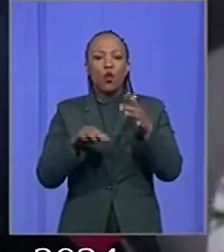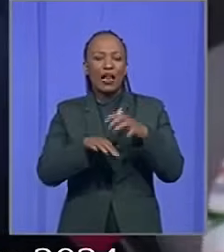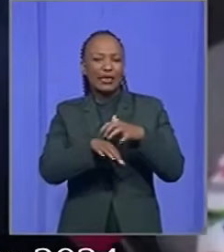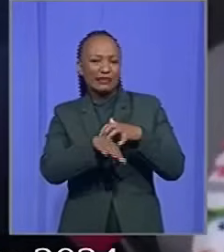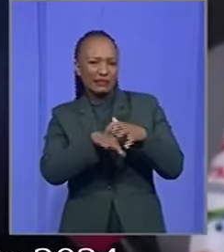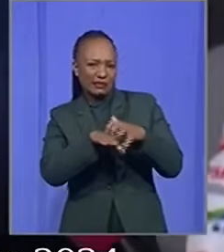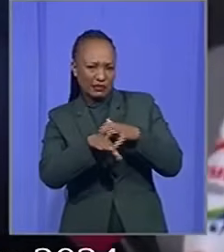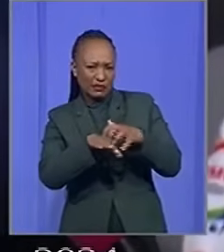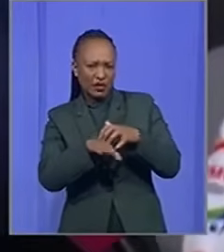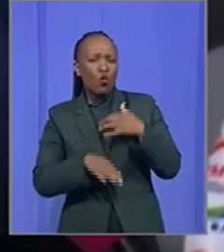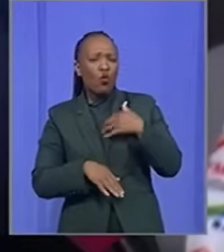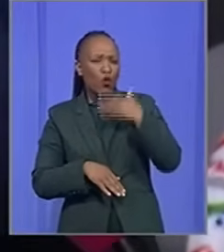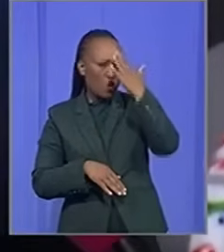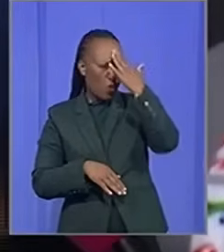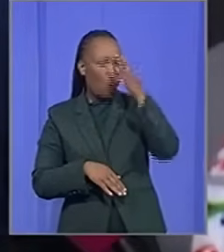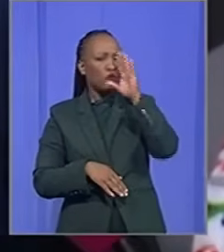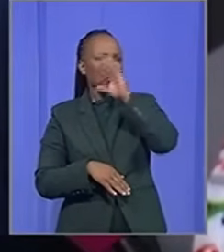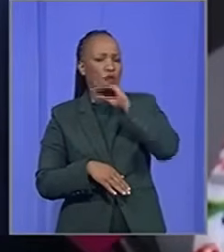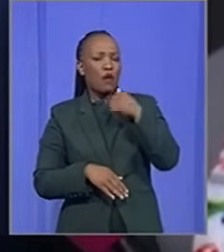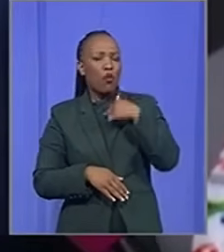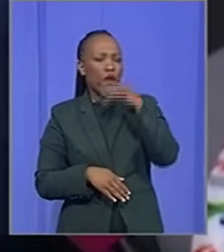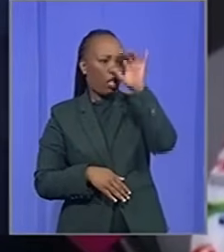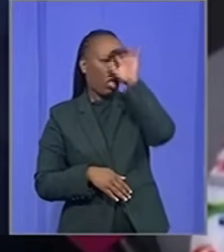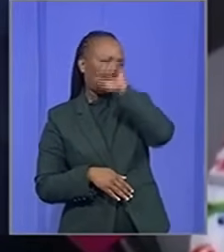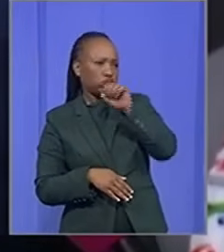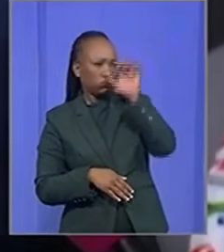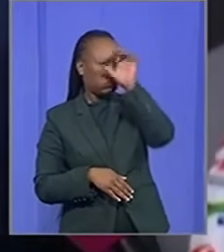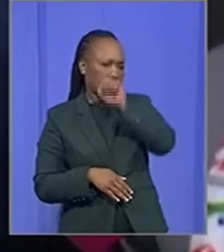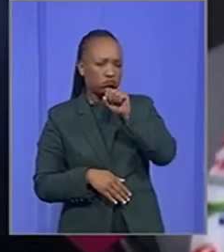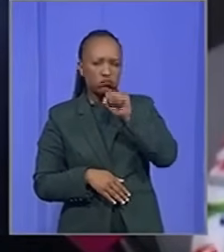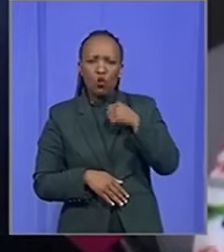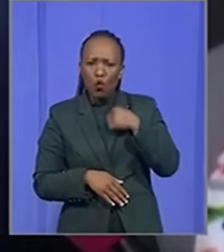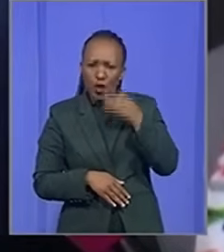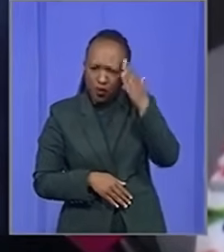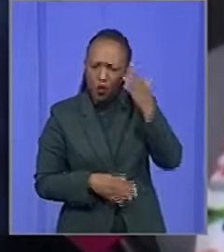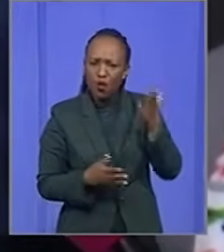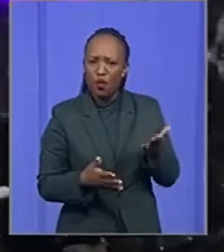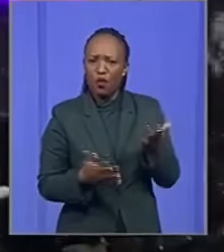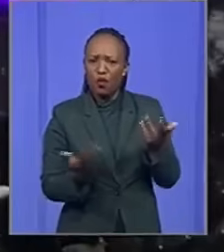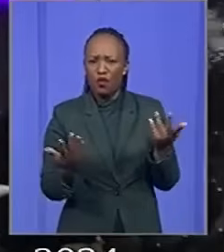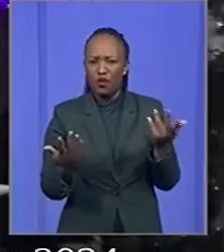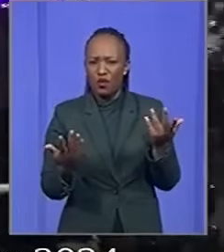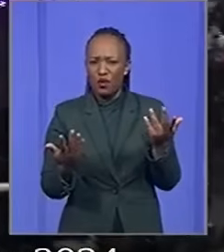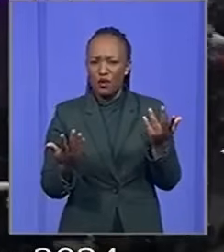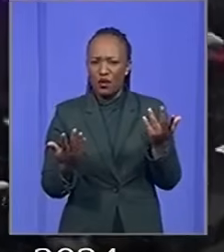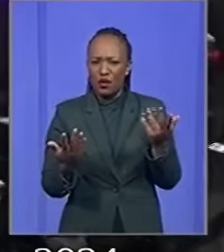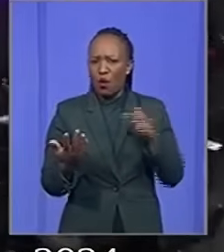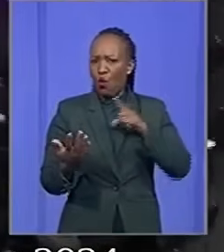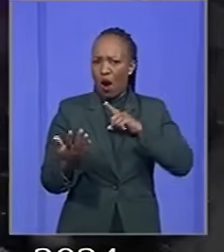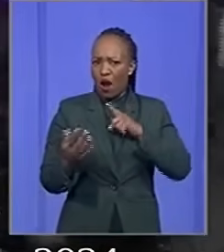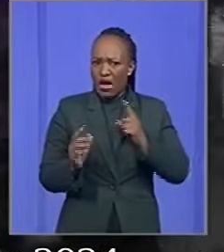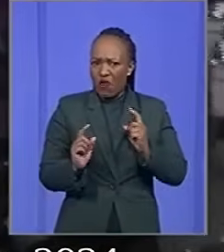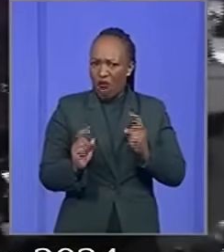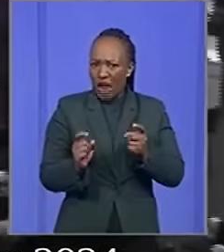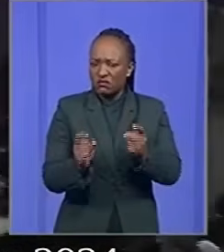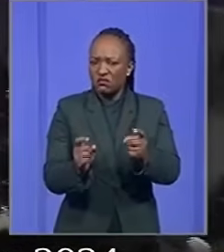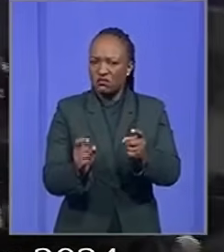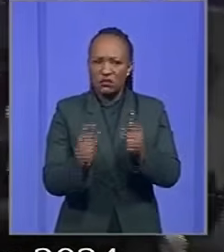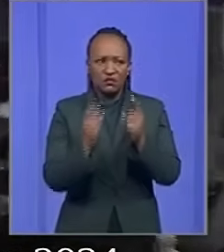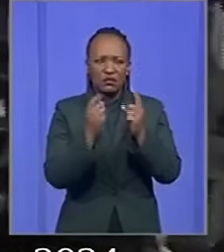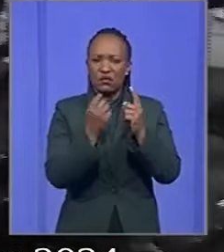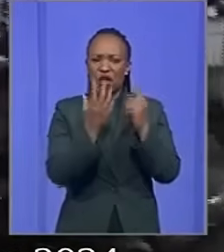we know what we are talking about. We are not guessing. We know. And why should they rush to